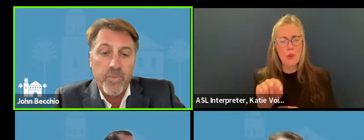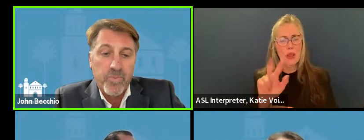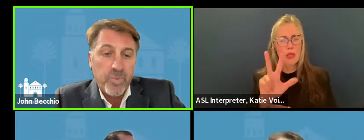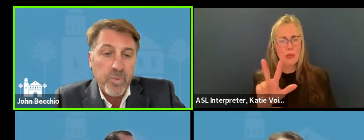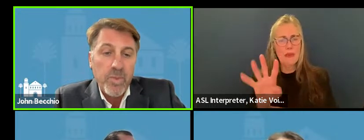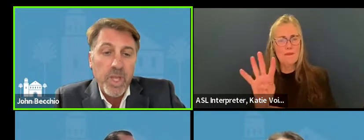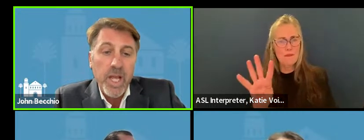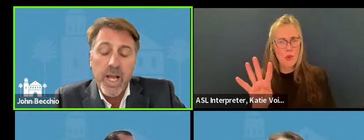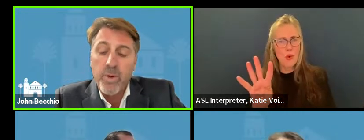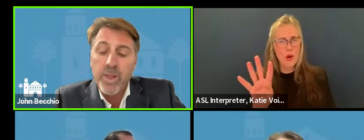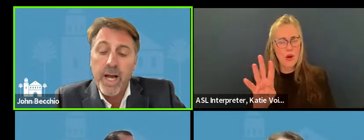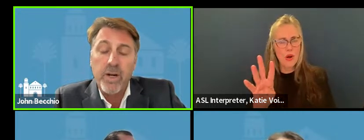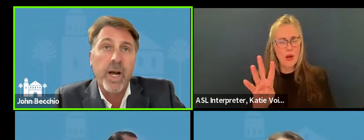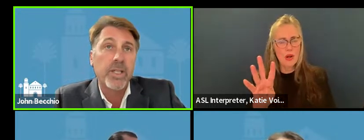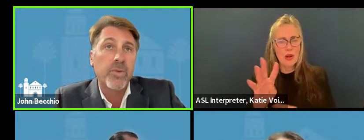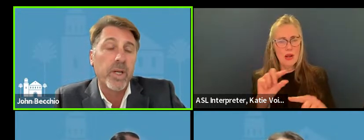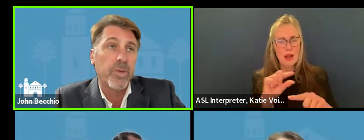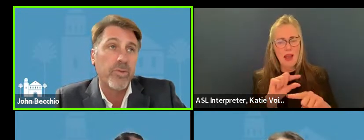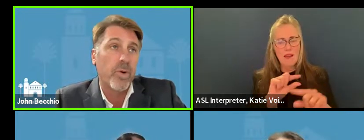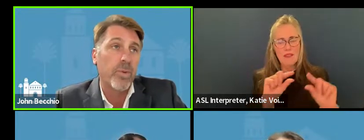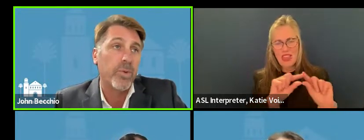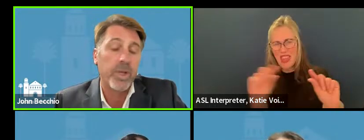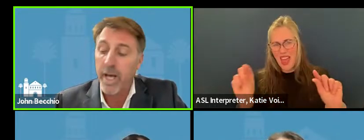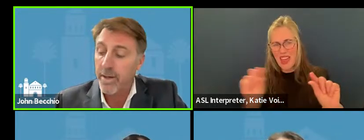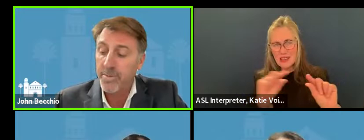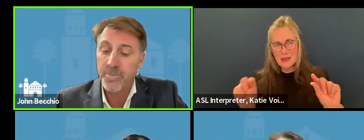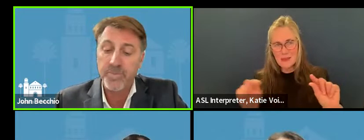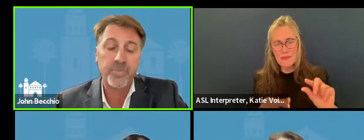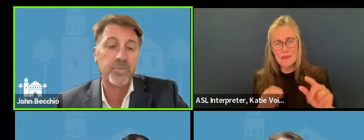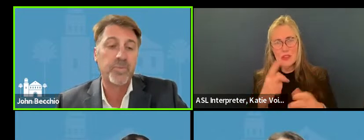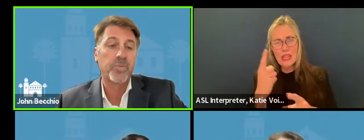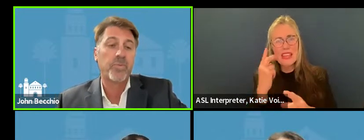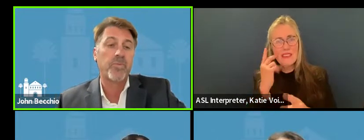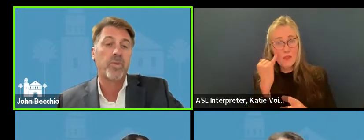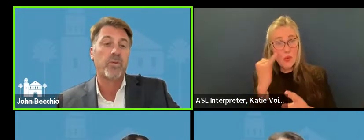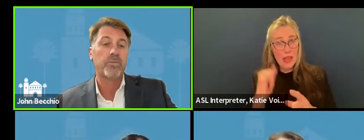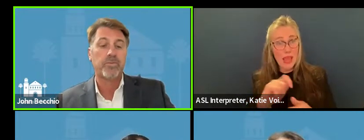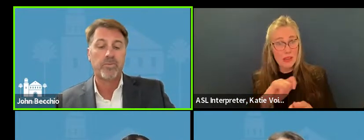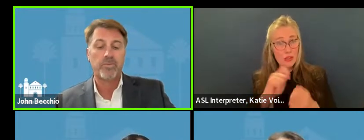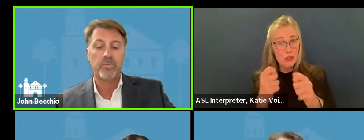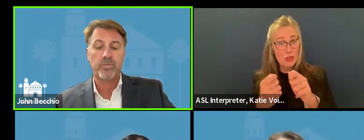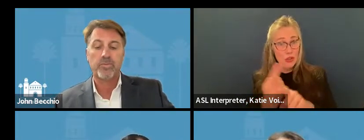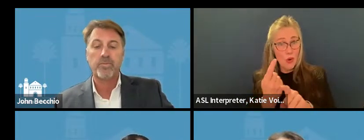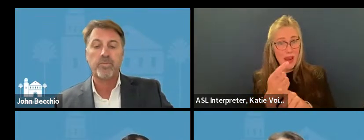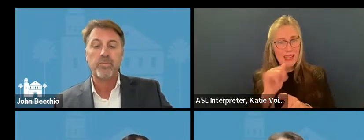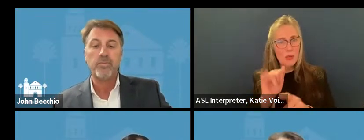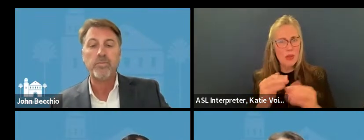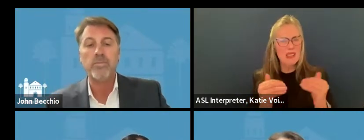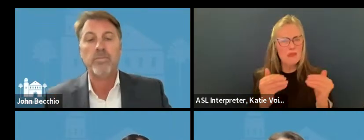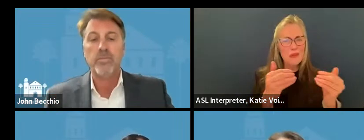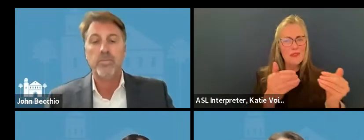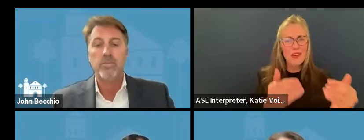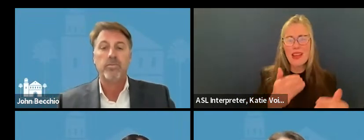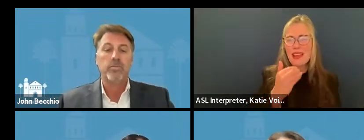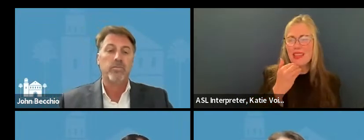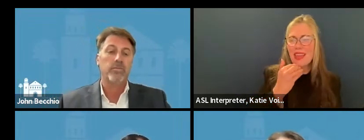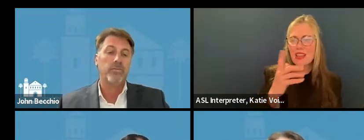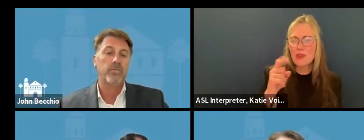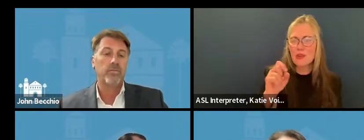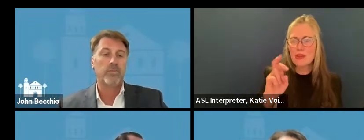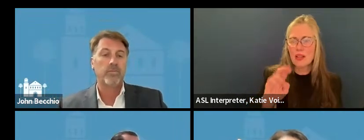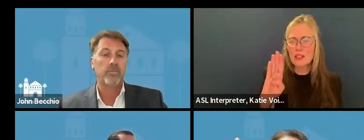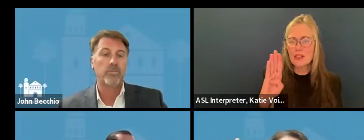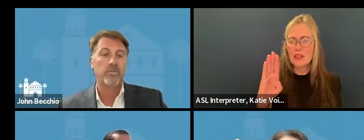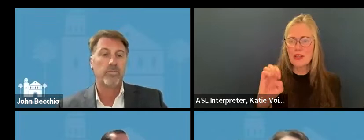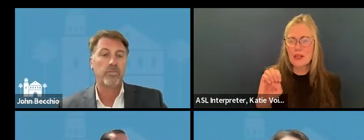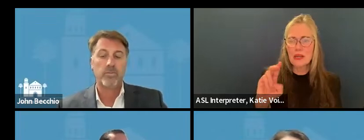23.34. And with that correction, we can move forward with that. Okay, thank you, Dr. Vecchio. Any comments or questions, board